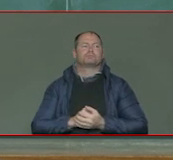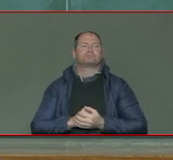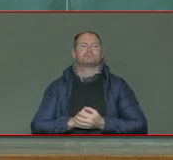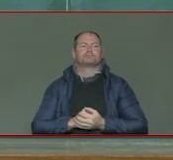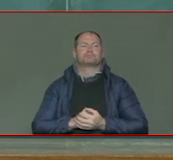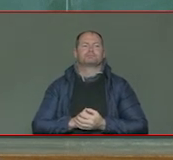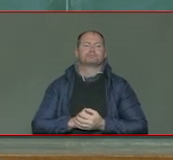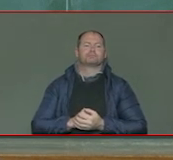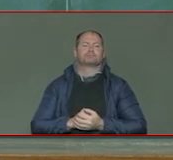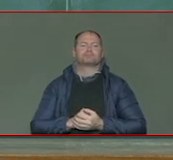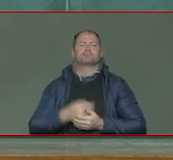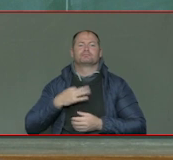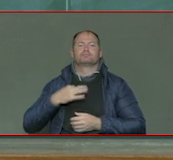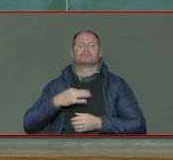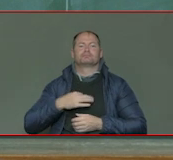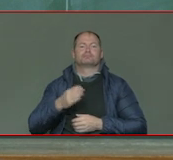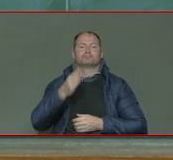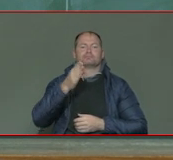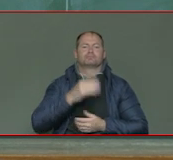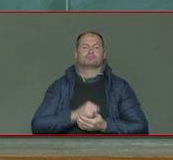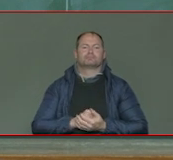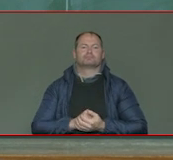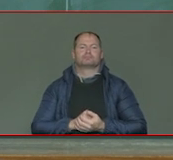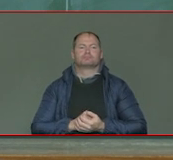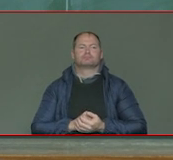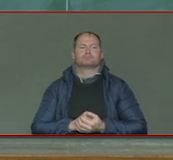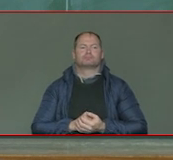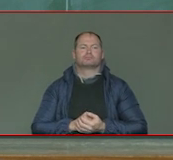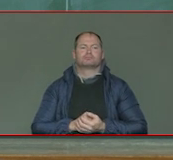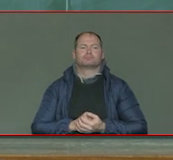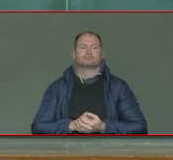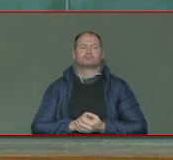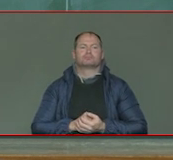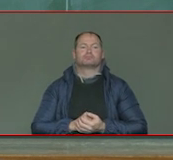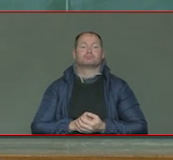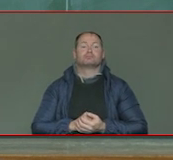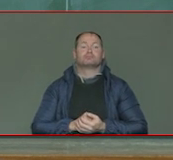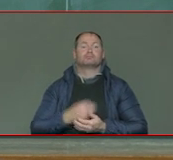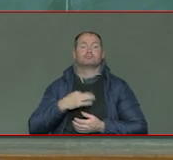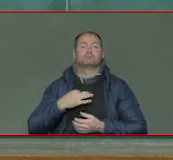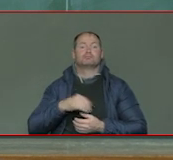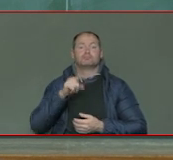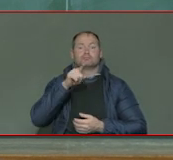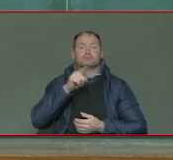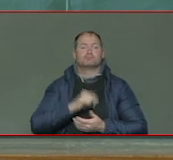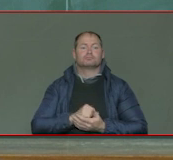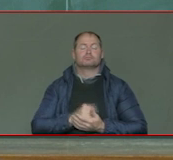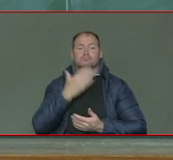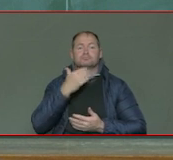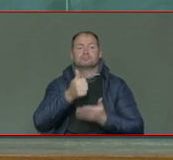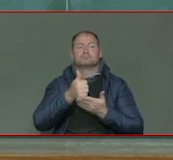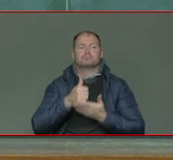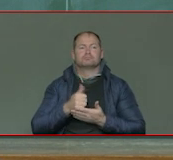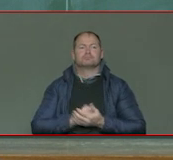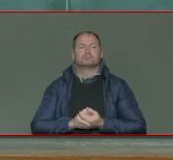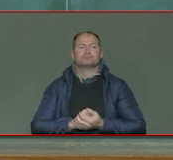That Eunice girl there, thank you. 1, 2, 3, 4. That lady there. Can you differentiate